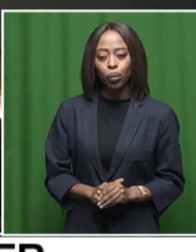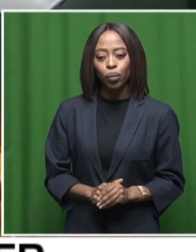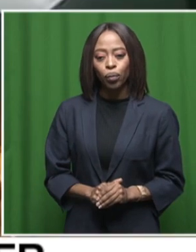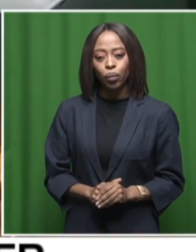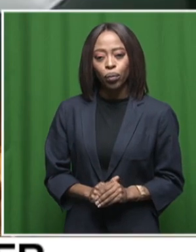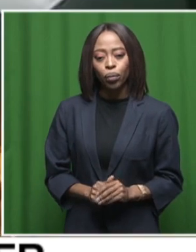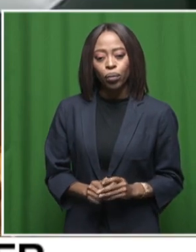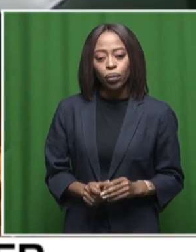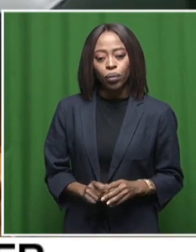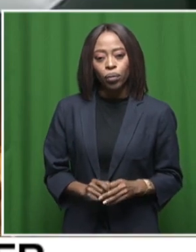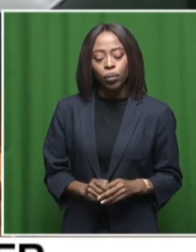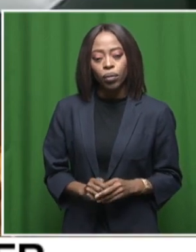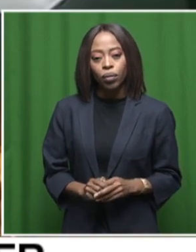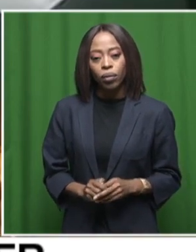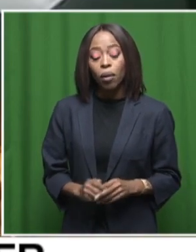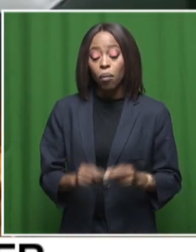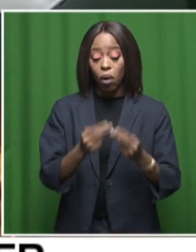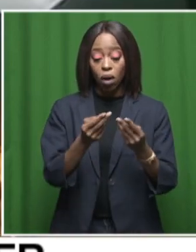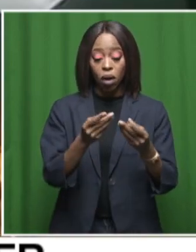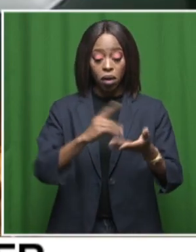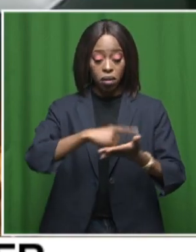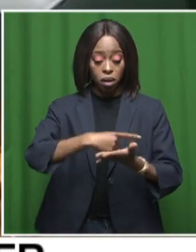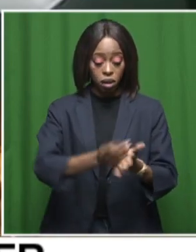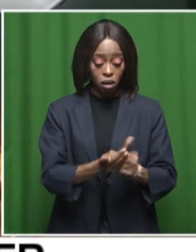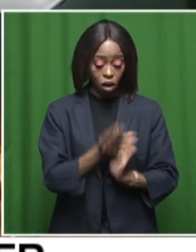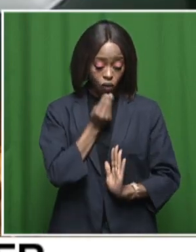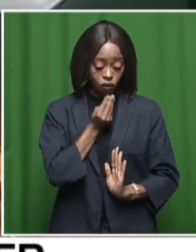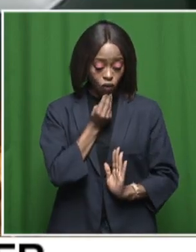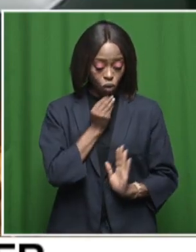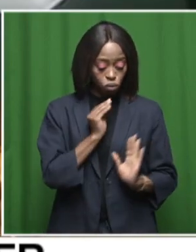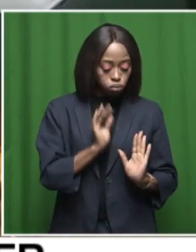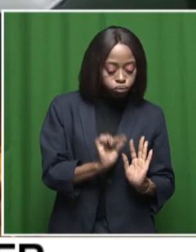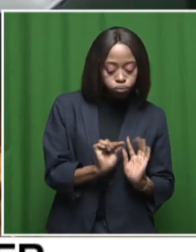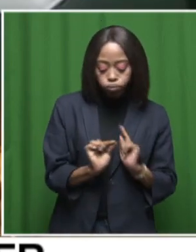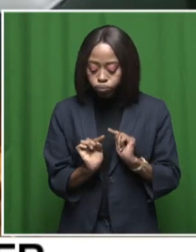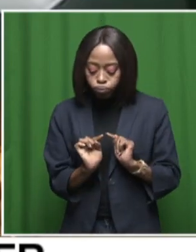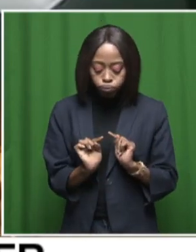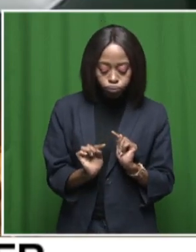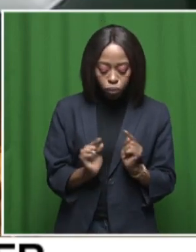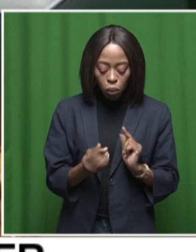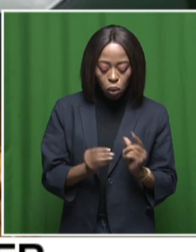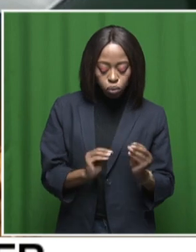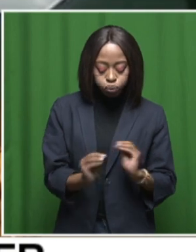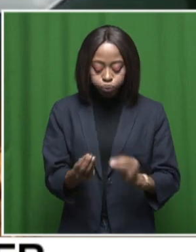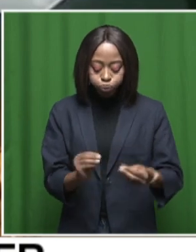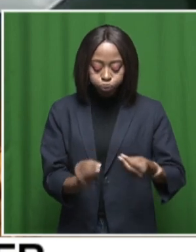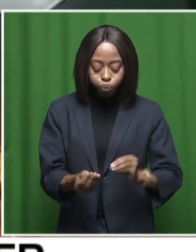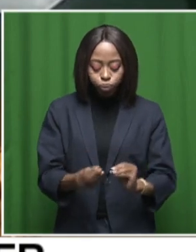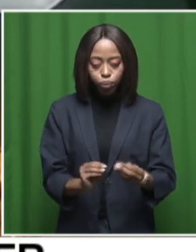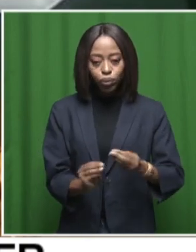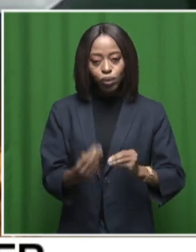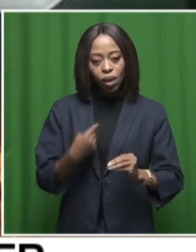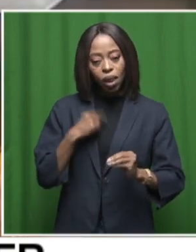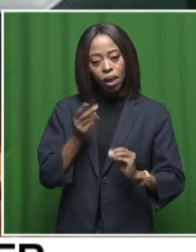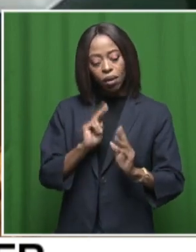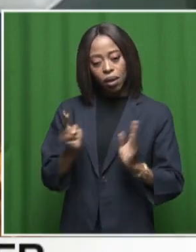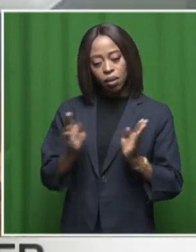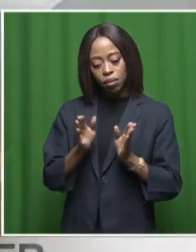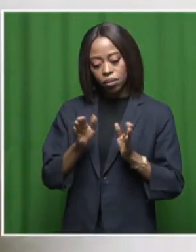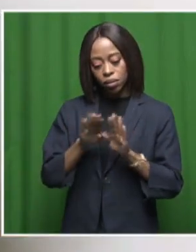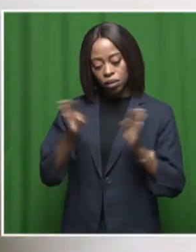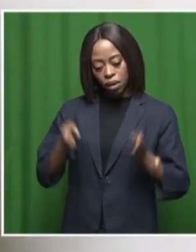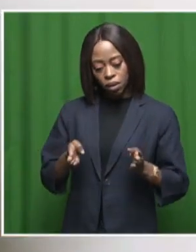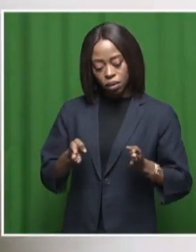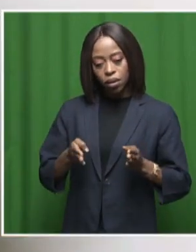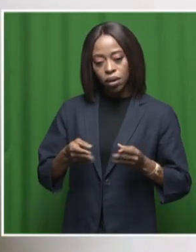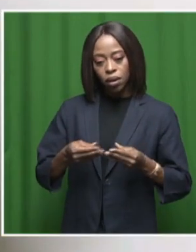When we started designing the food for Upper Union, everything for me went around sitting around a table, breaking